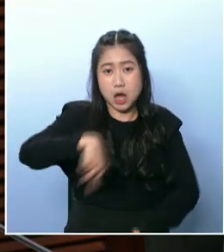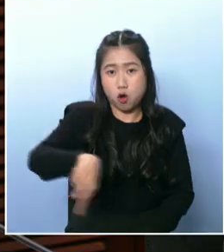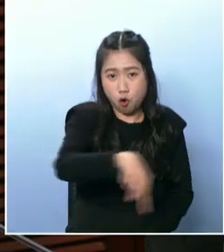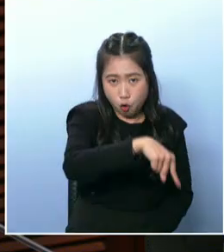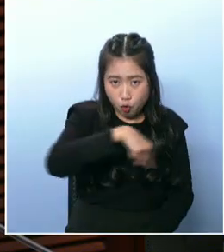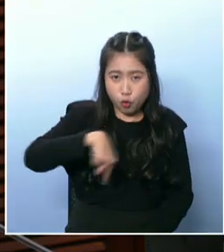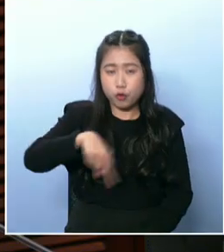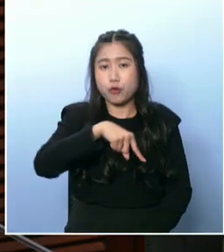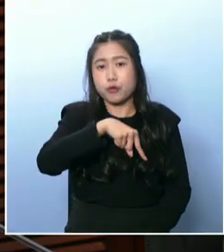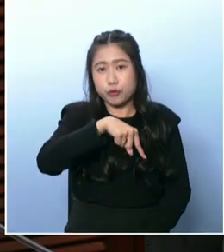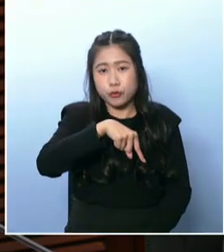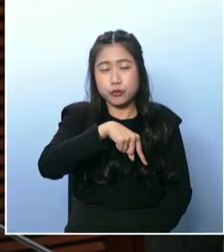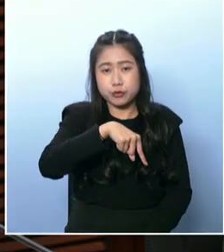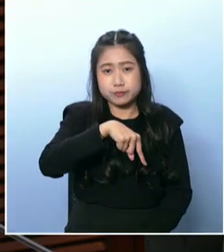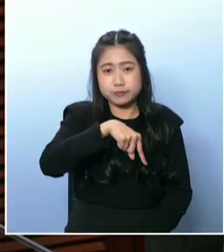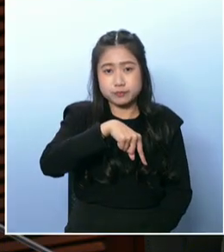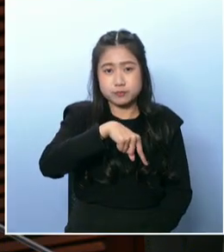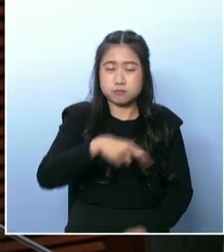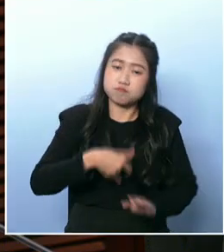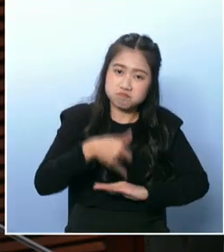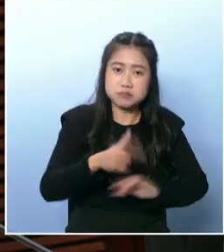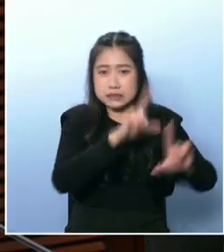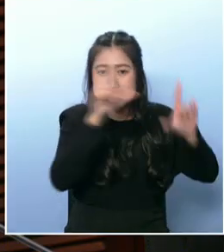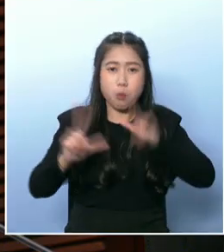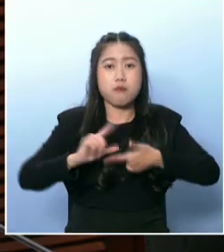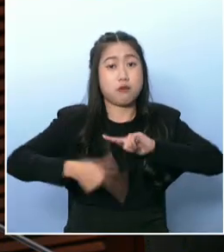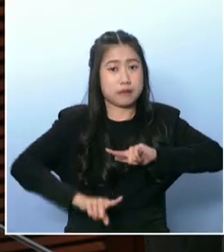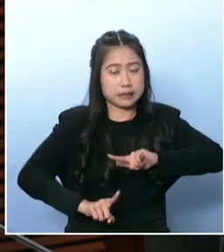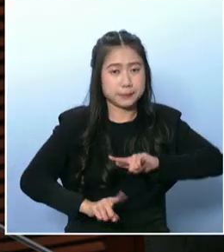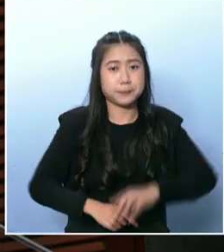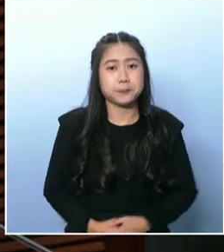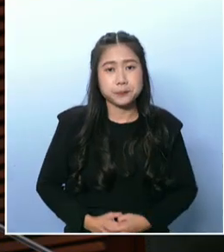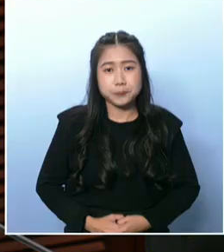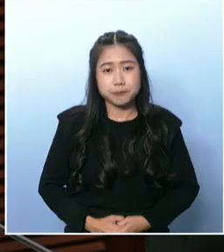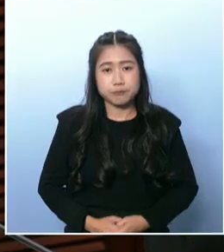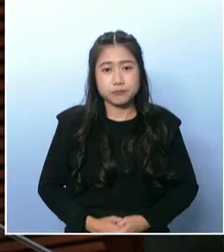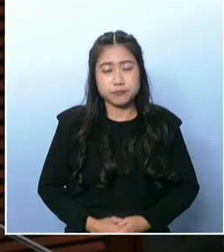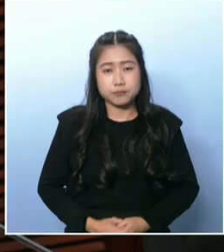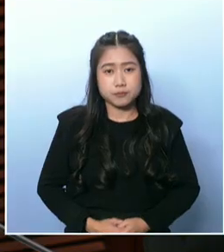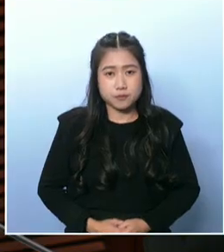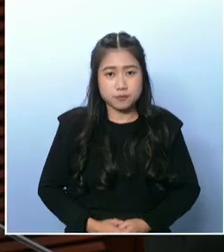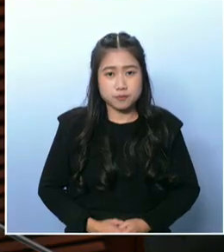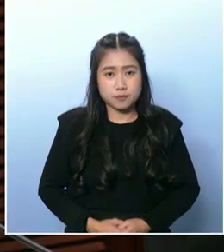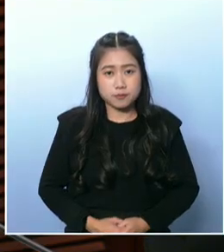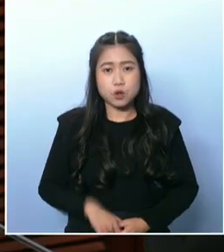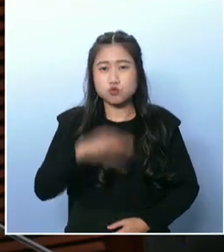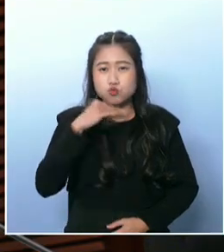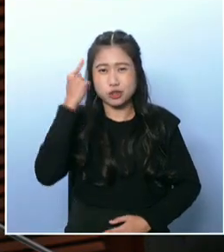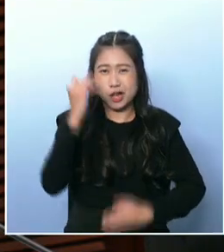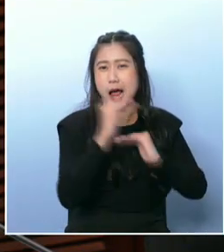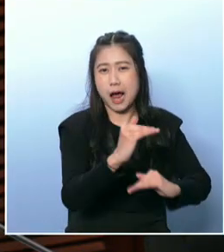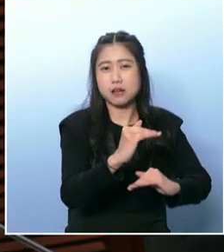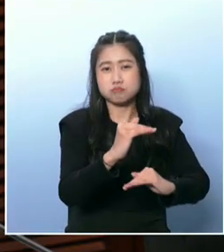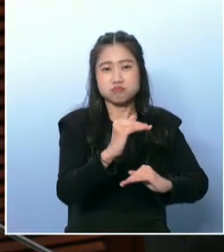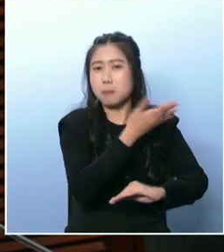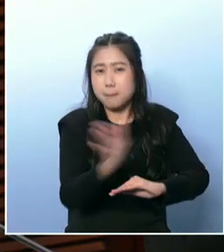teach them how to integrate into the community and how to live in the community.